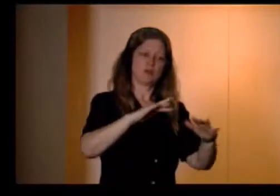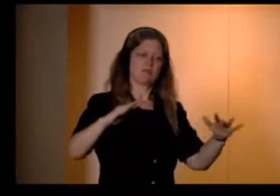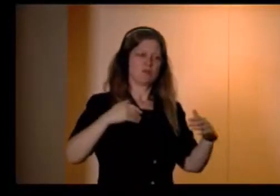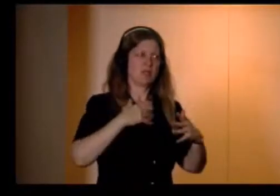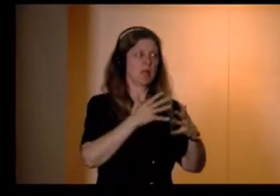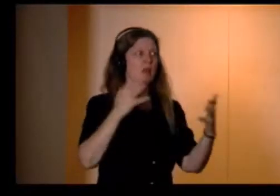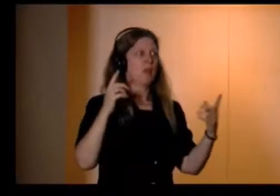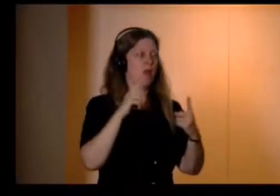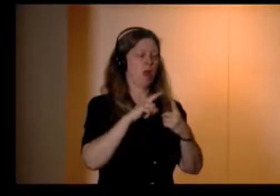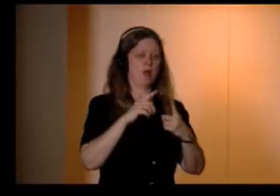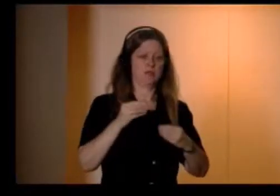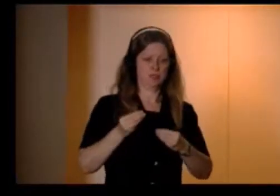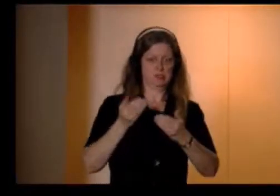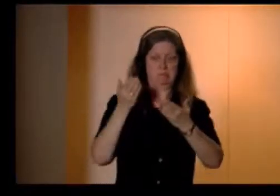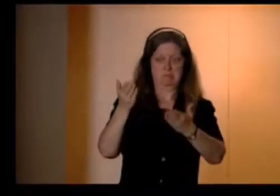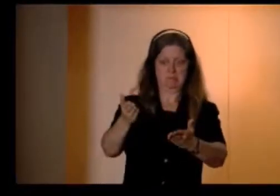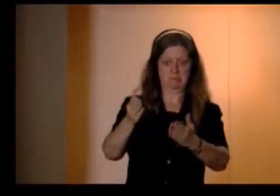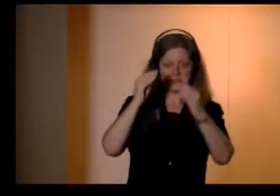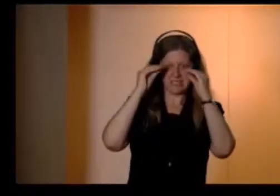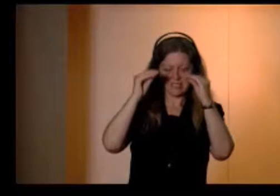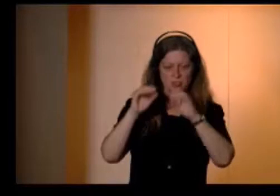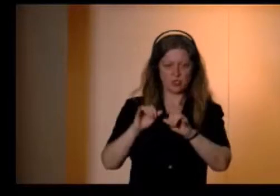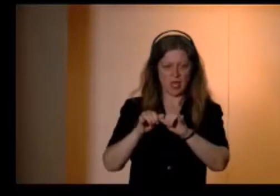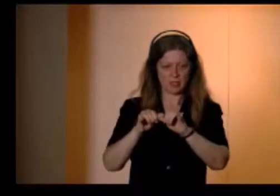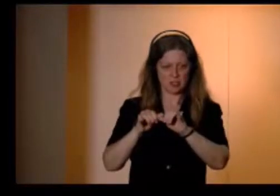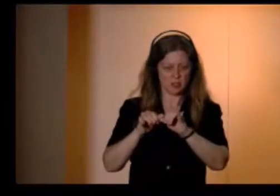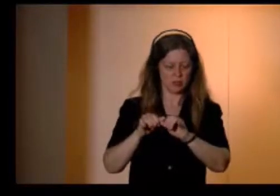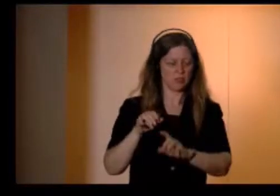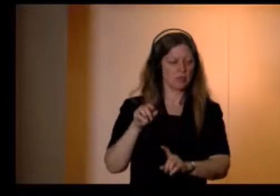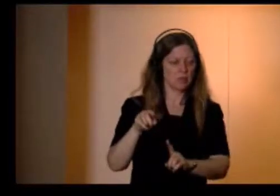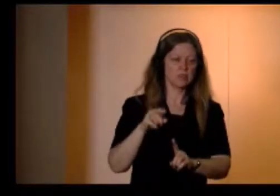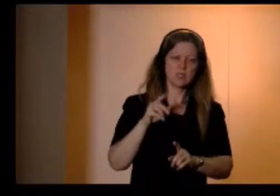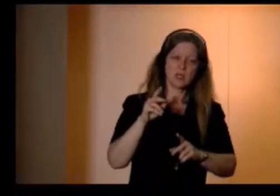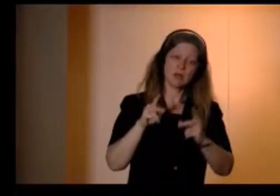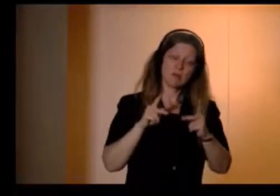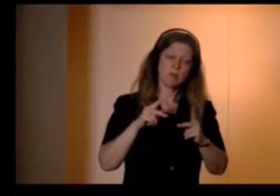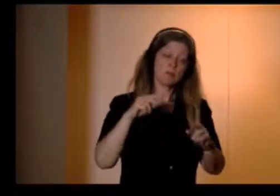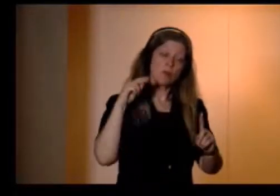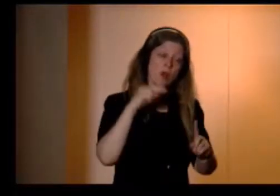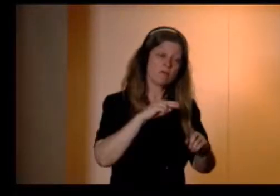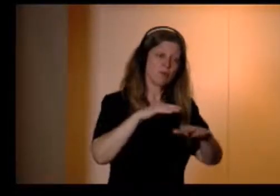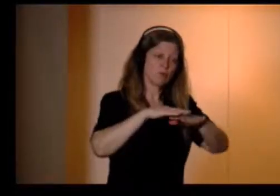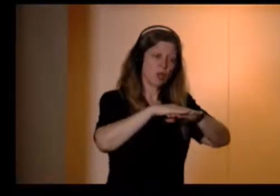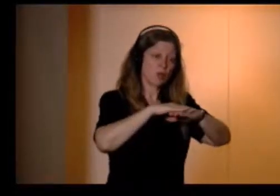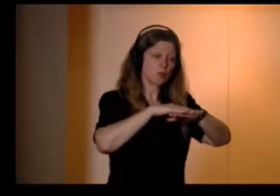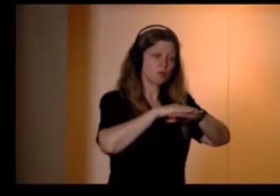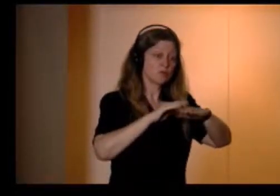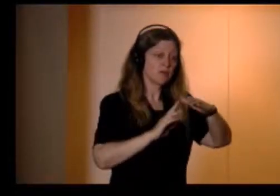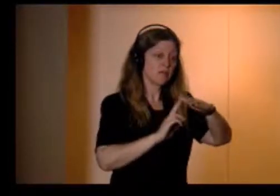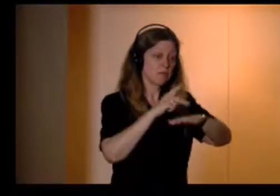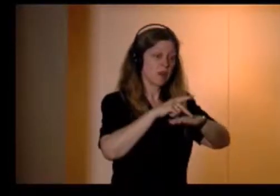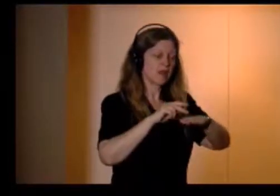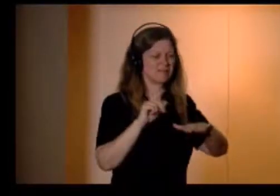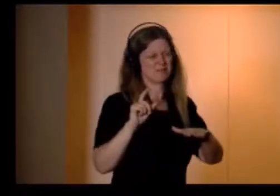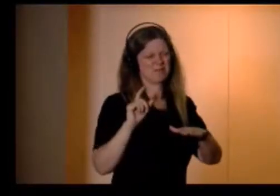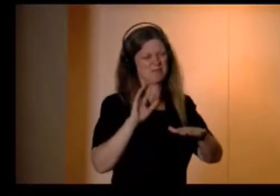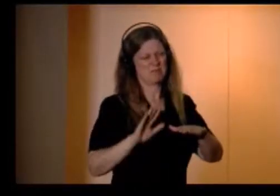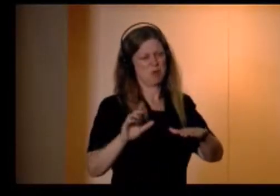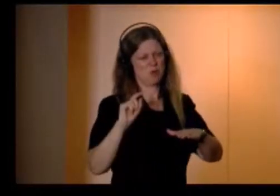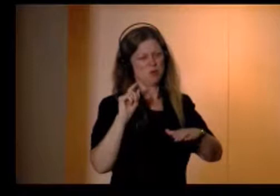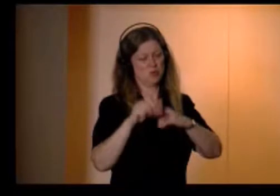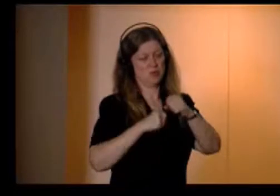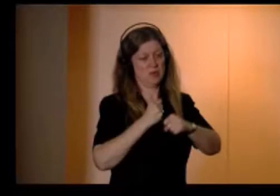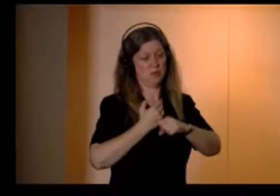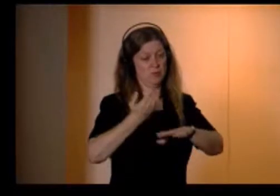of bioinspired engineering is that people have looked at surfaces of plants. Right? So I think almost 2 decades ago, somebody came